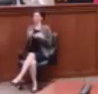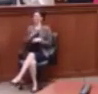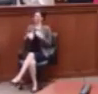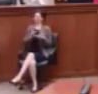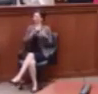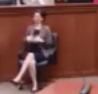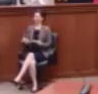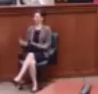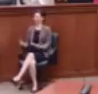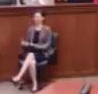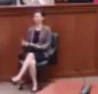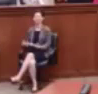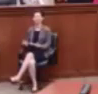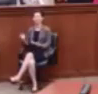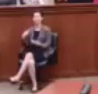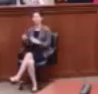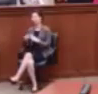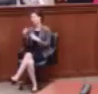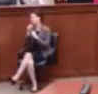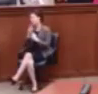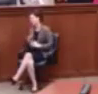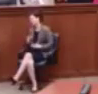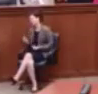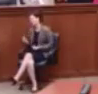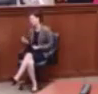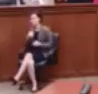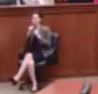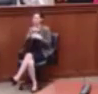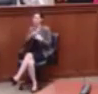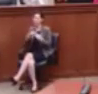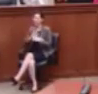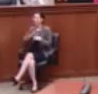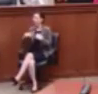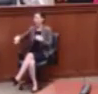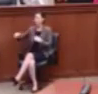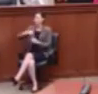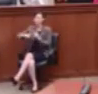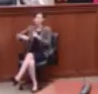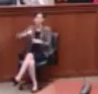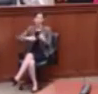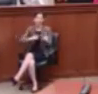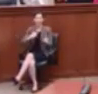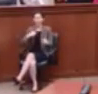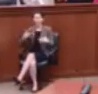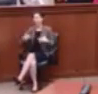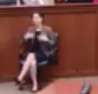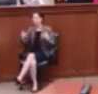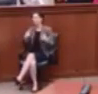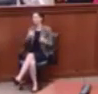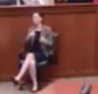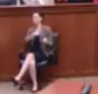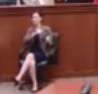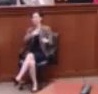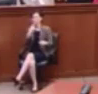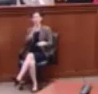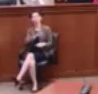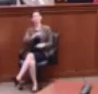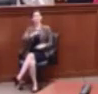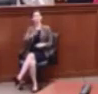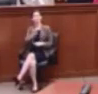So we're very blessed, and we're blessed to have all of you as friends, and I'm thrilled that Grace could be here for her first BESE